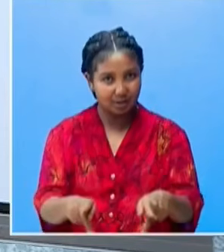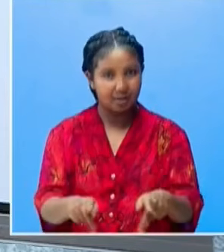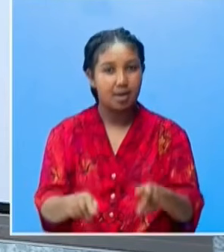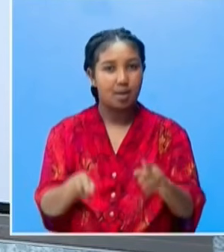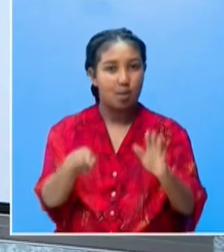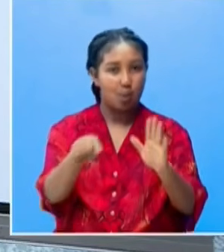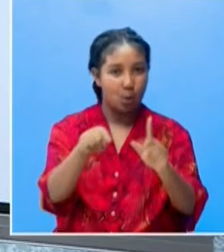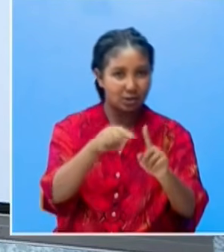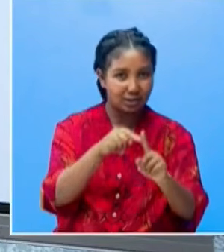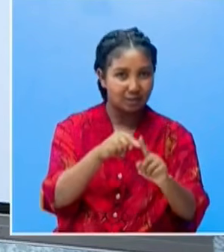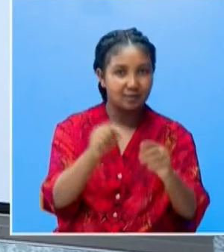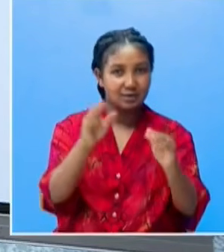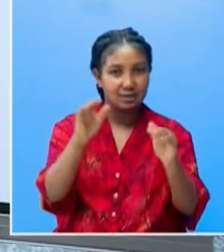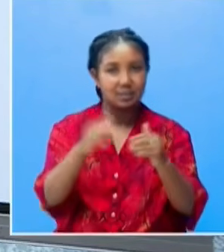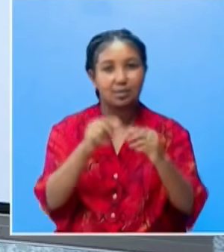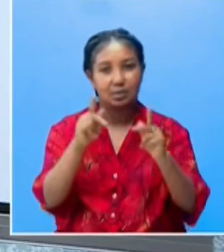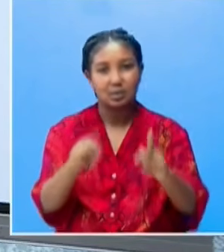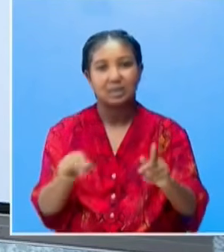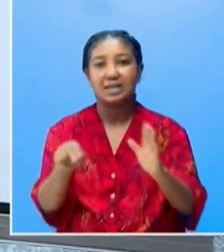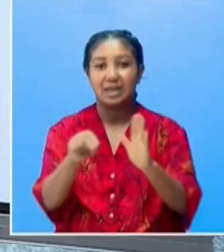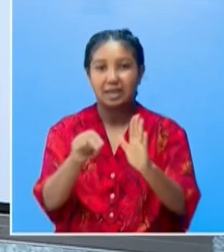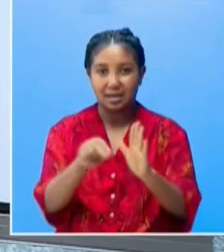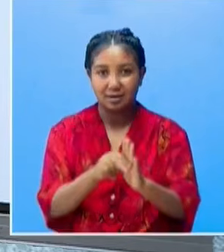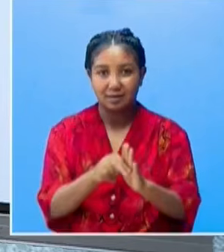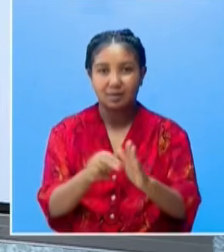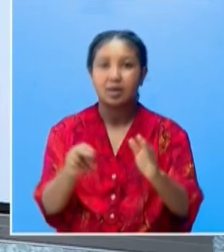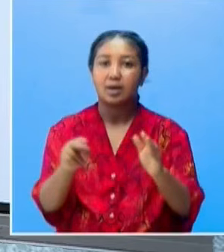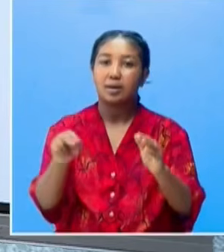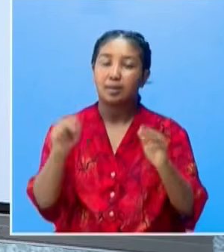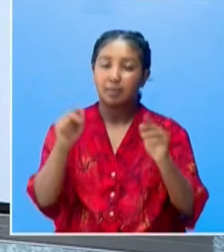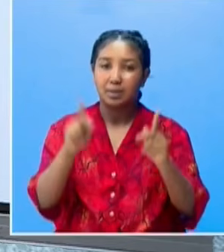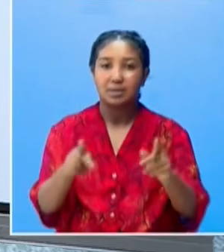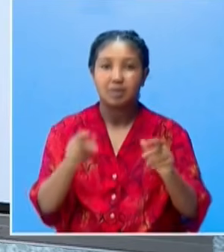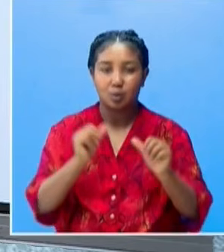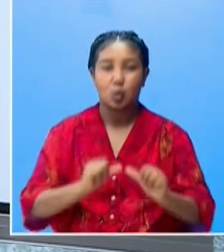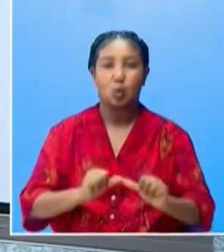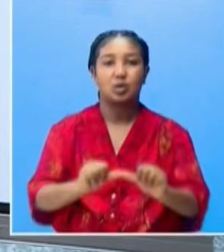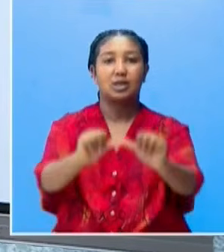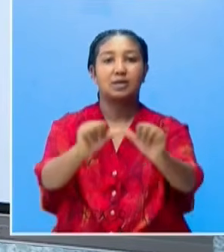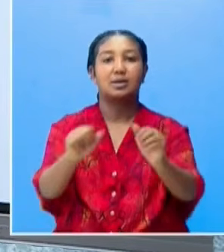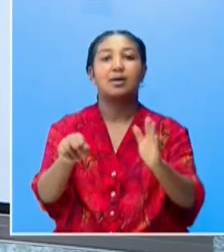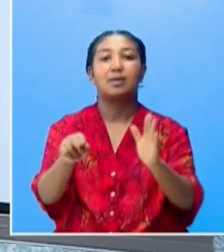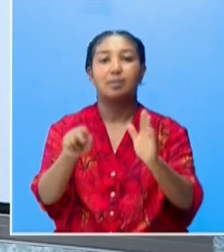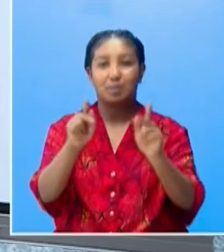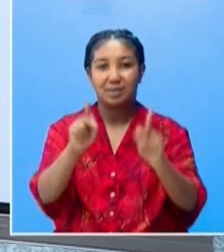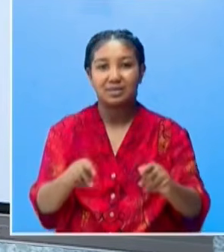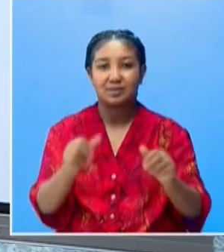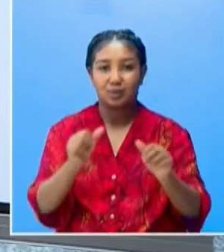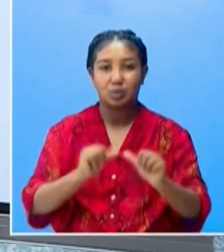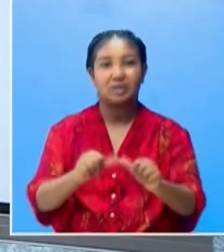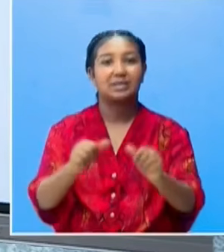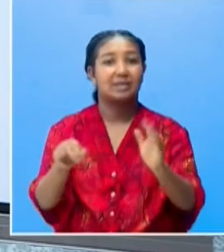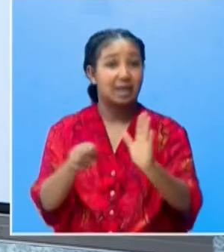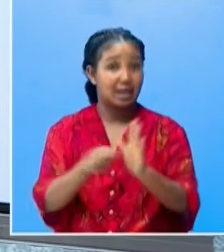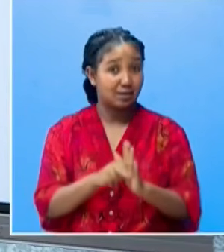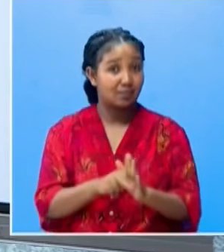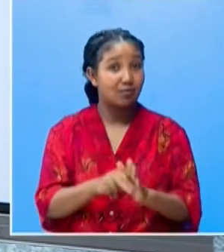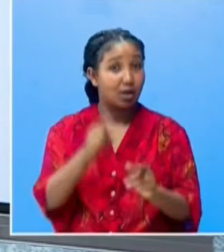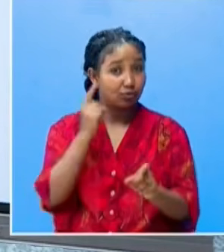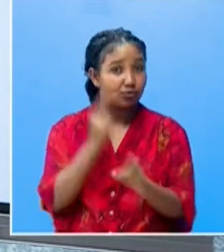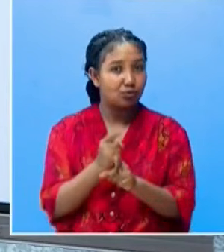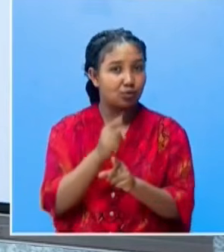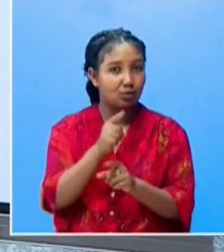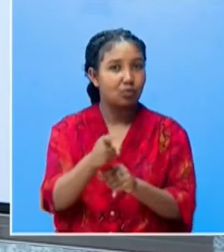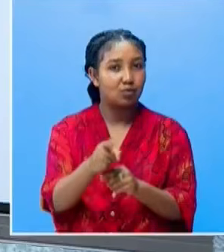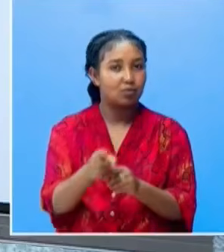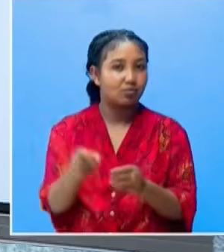positive, simple present, negative, present continuous positive, and present continuous negative. And I'm sure you find